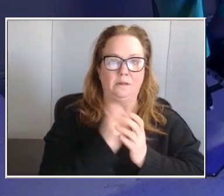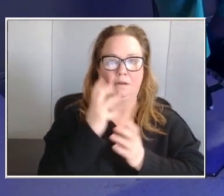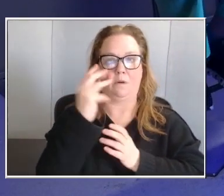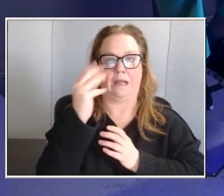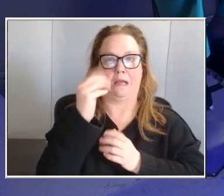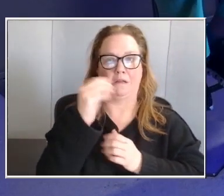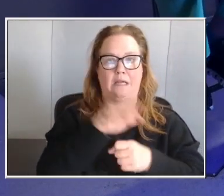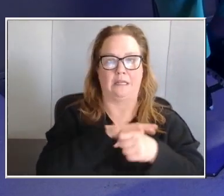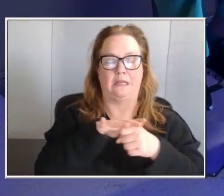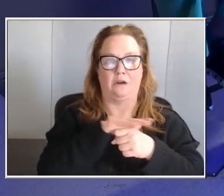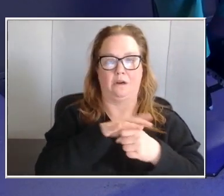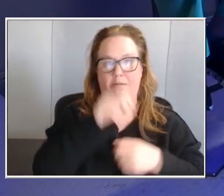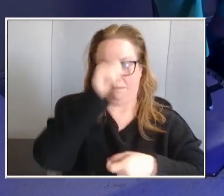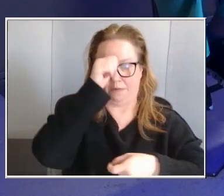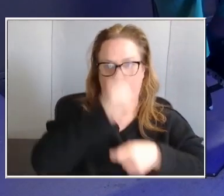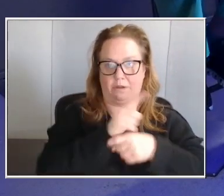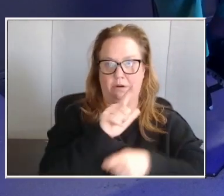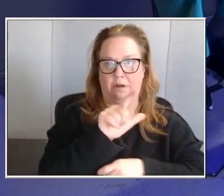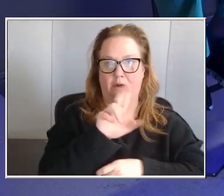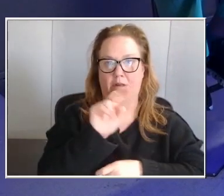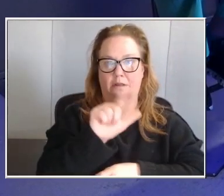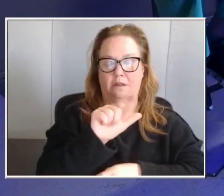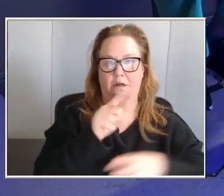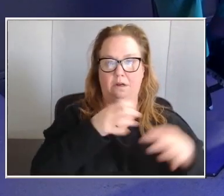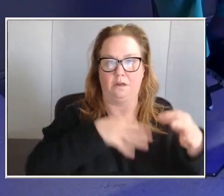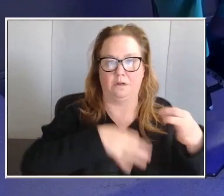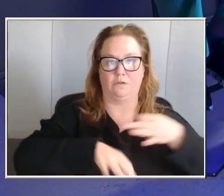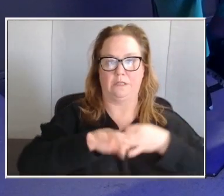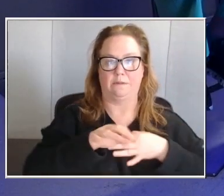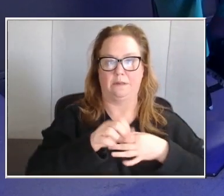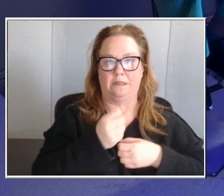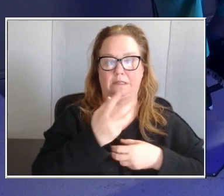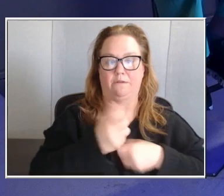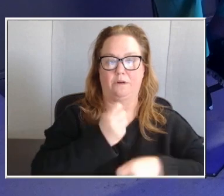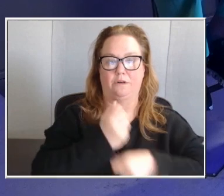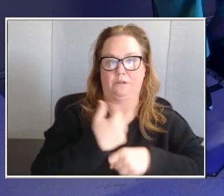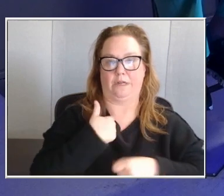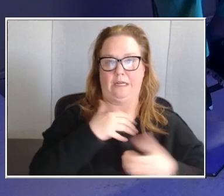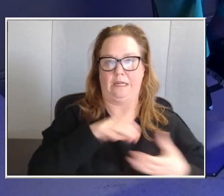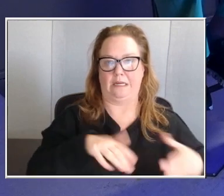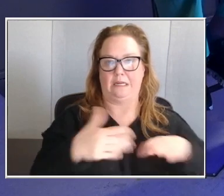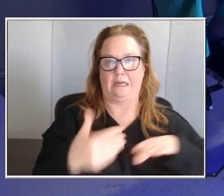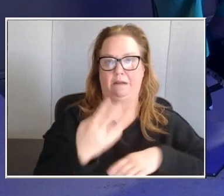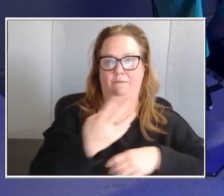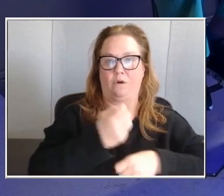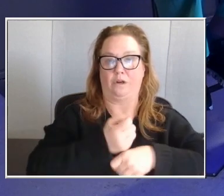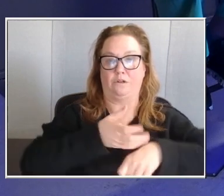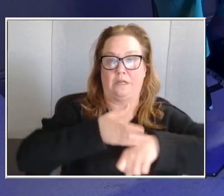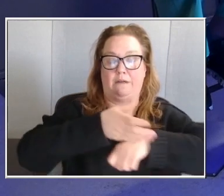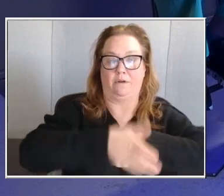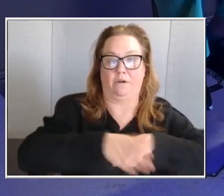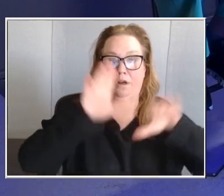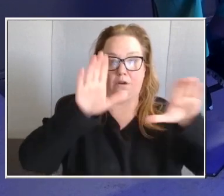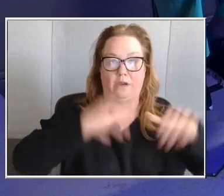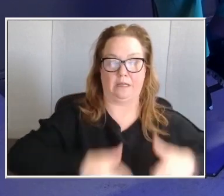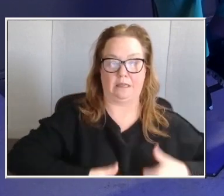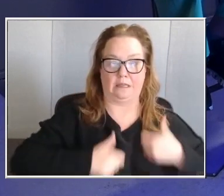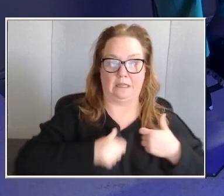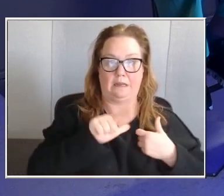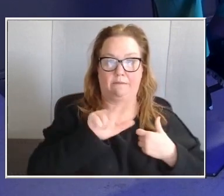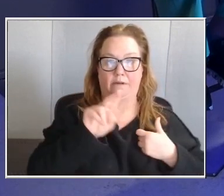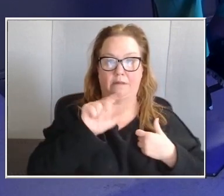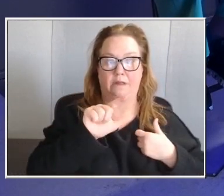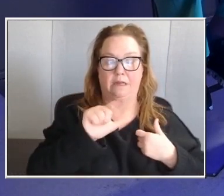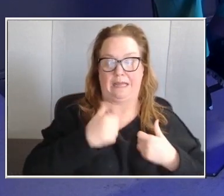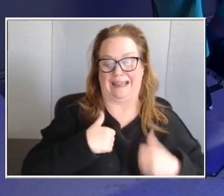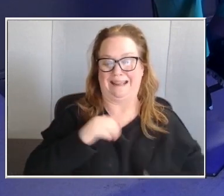just hard. My brother had a lung transplant a number of years back. He passed away about 4 years after that. Had a great life on his lung transplant, had cancer.